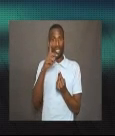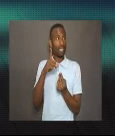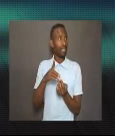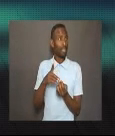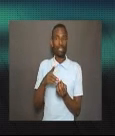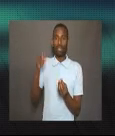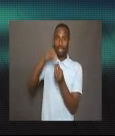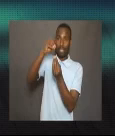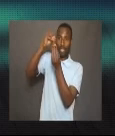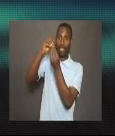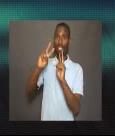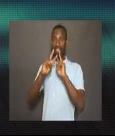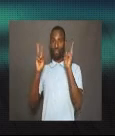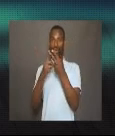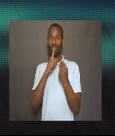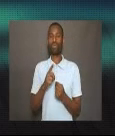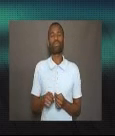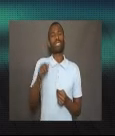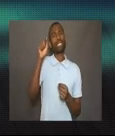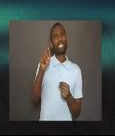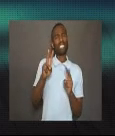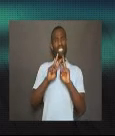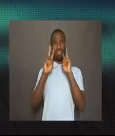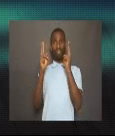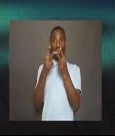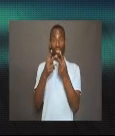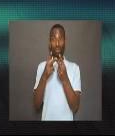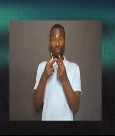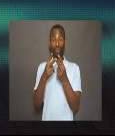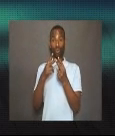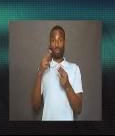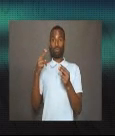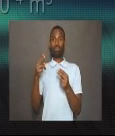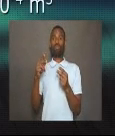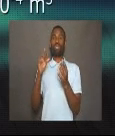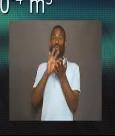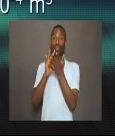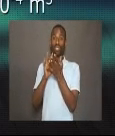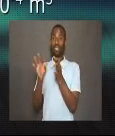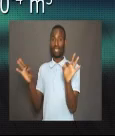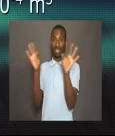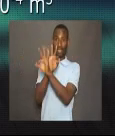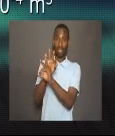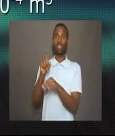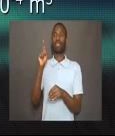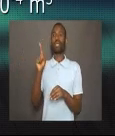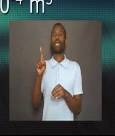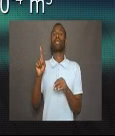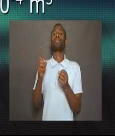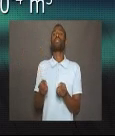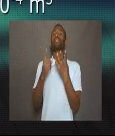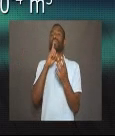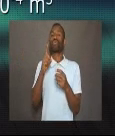volume. To simplify the values entering the equation, we reduce